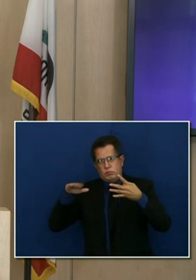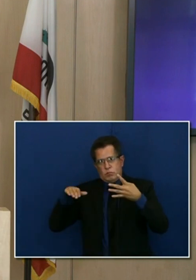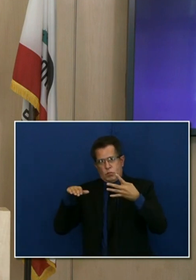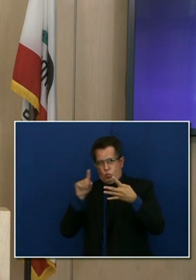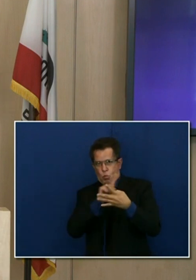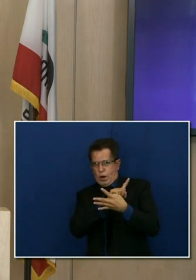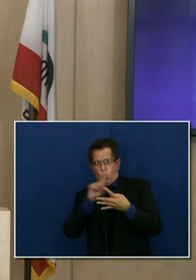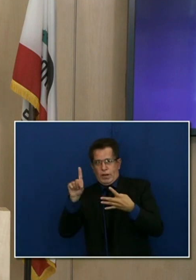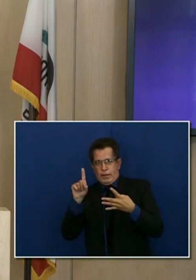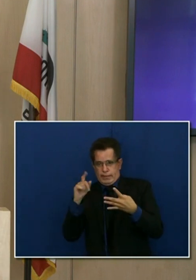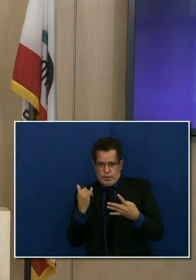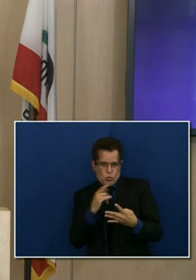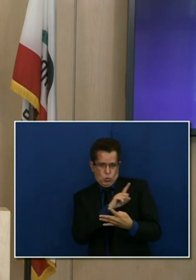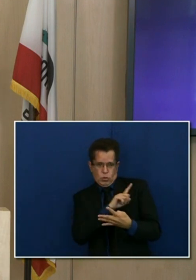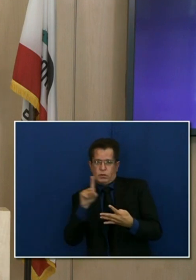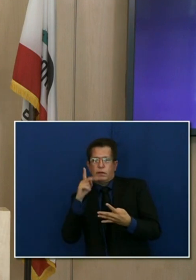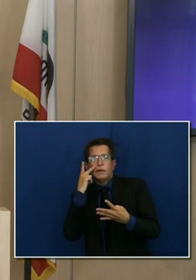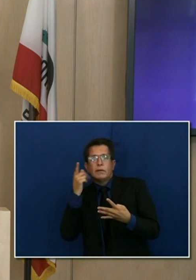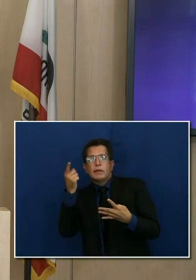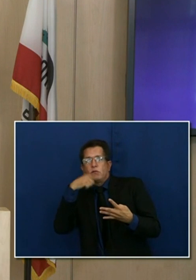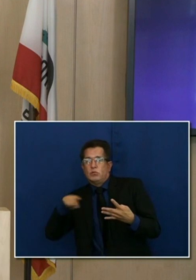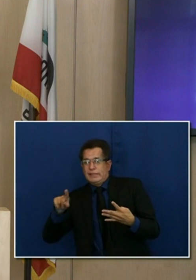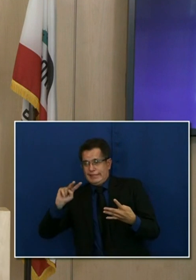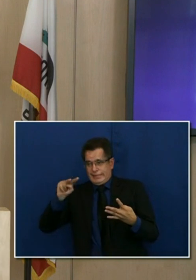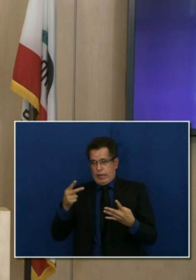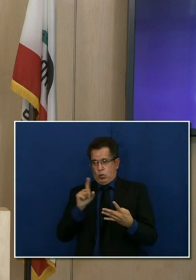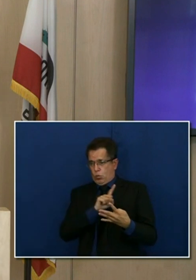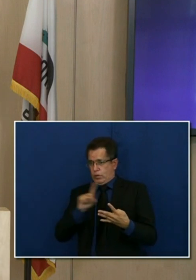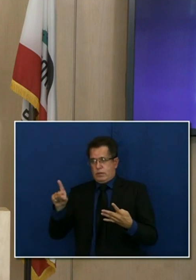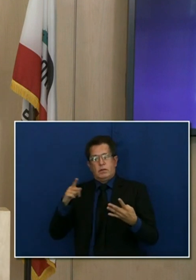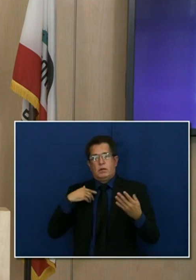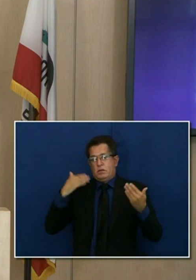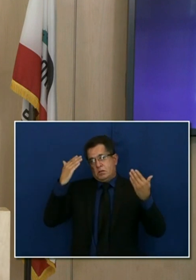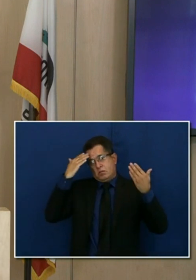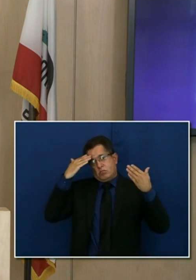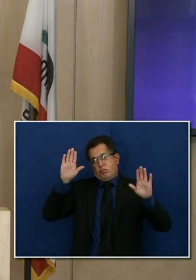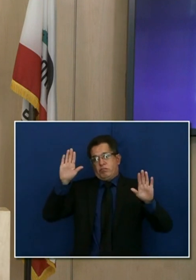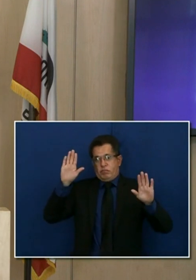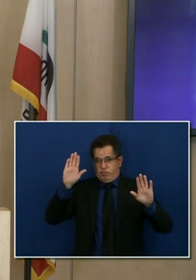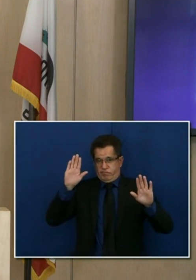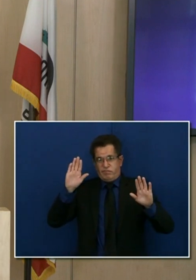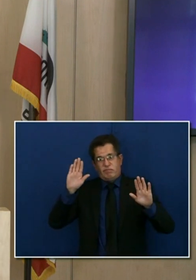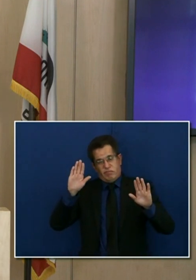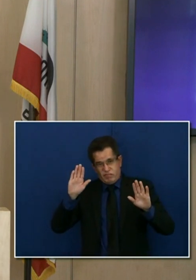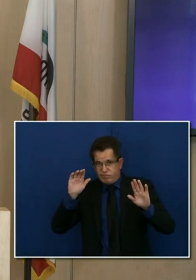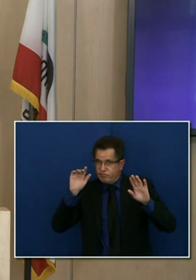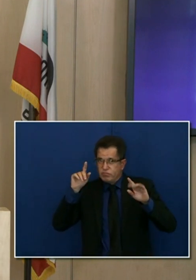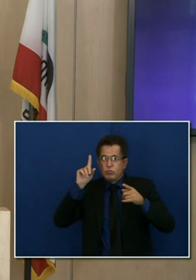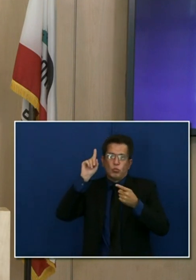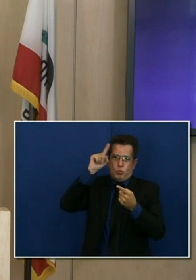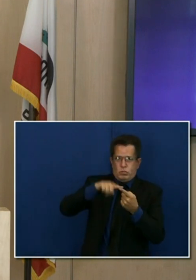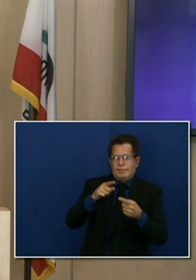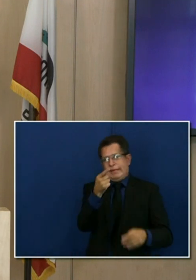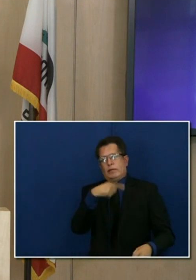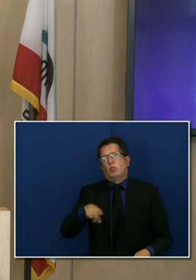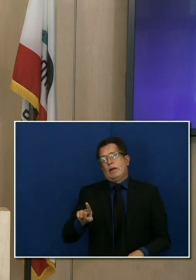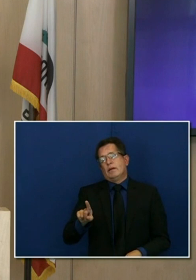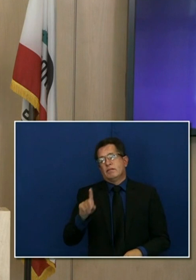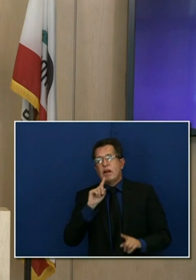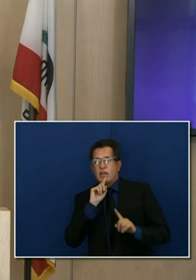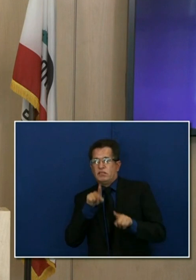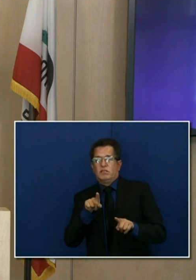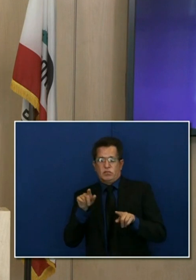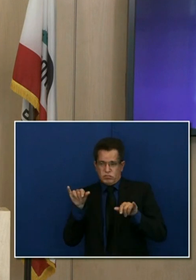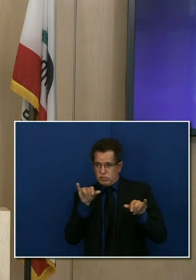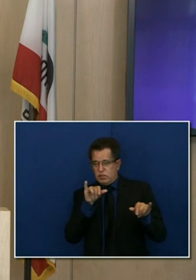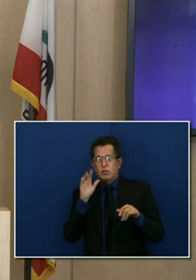after 1 week in purple. It takes a second week, and we will not know that until this time next week. So we will continue